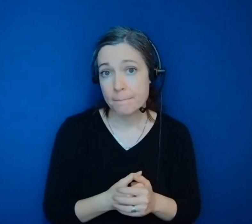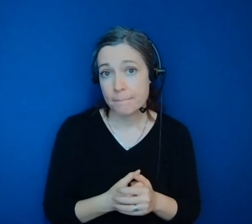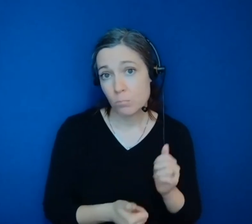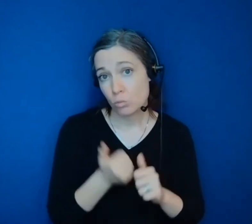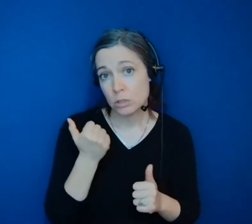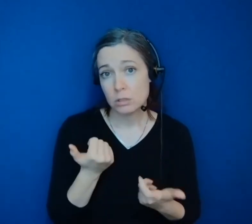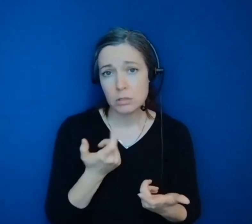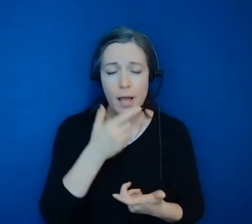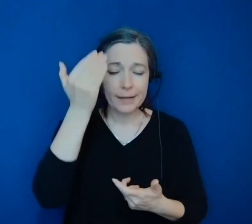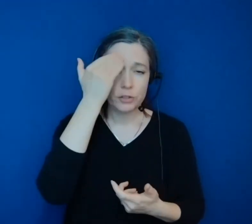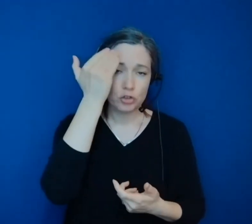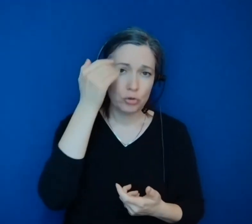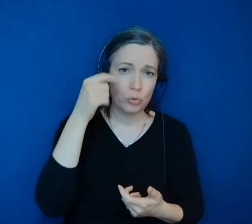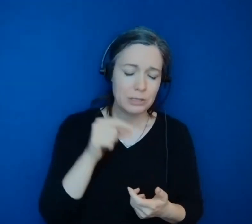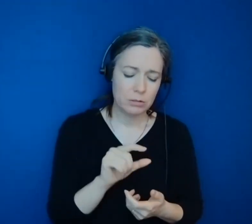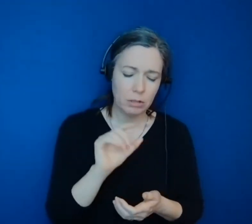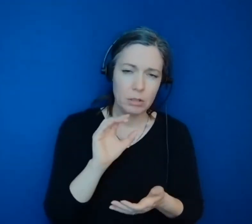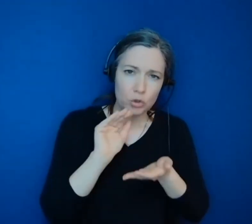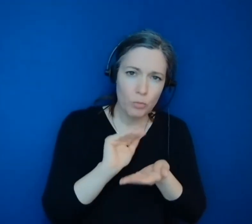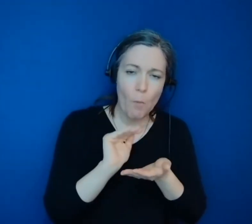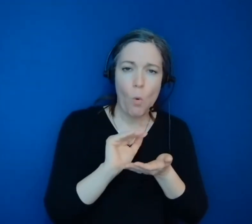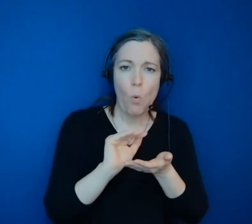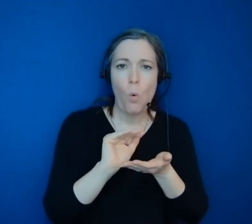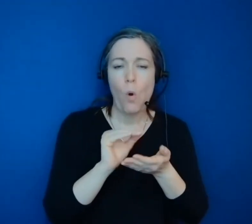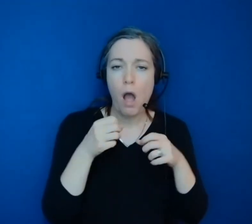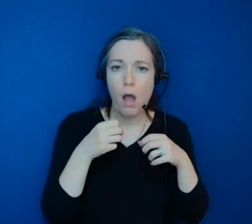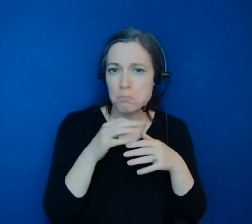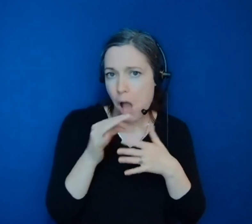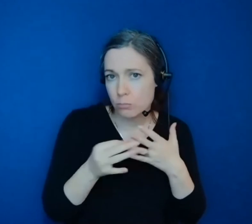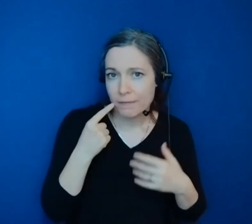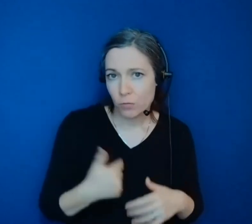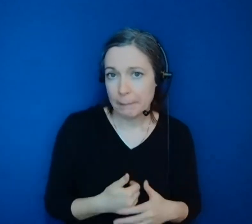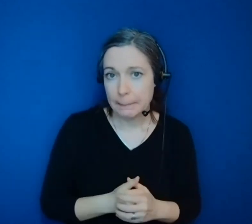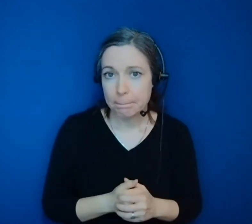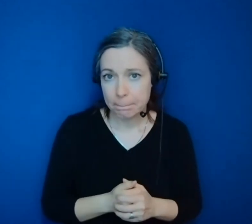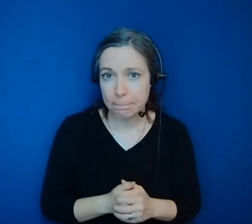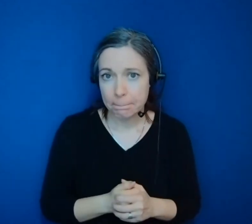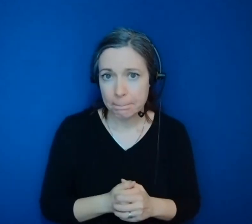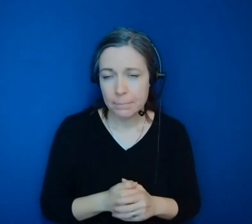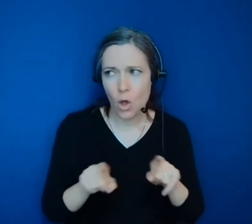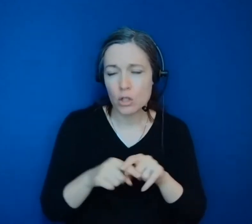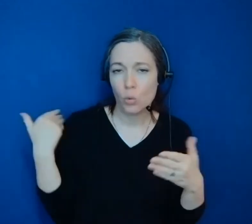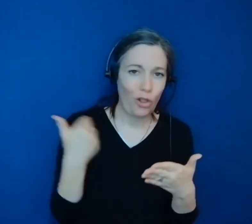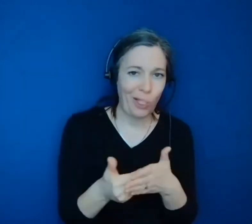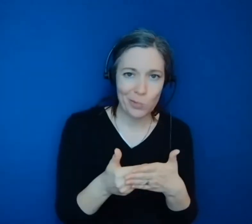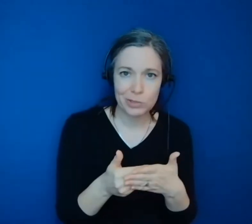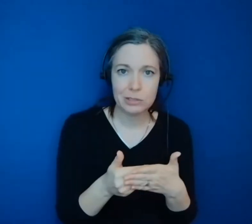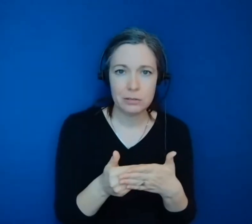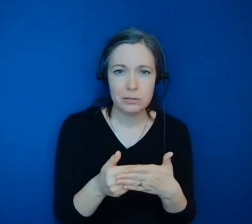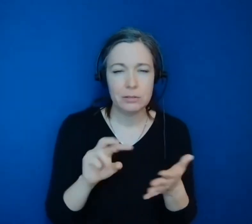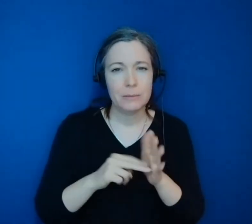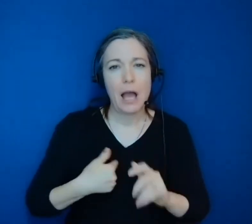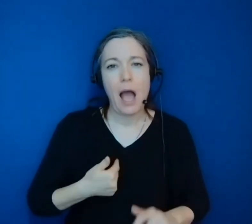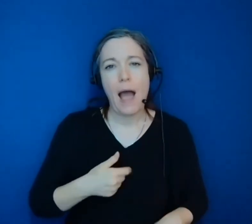knew that that was like the smartest option for me to do. Um, and also because of how close it is like, I live in